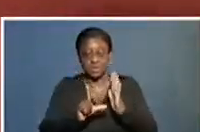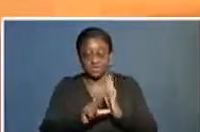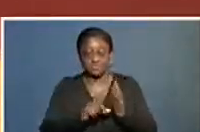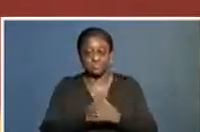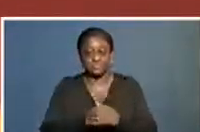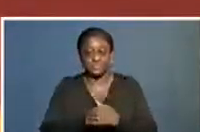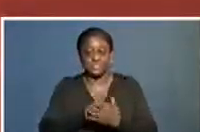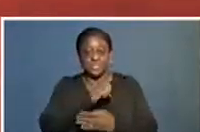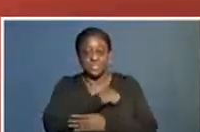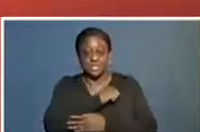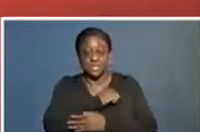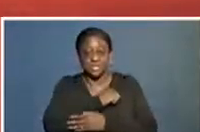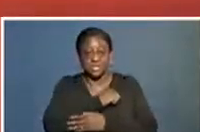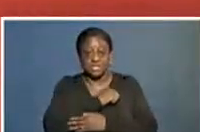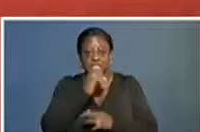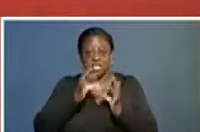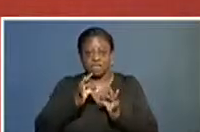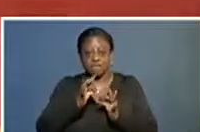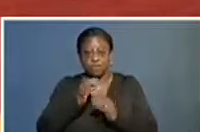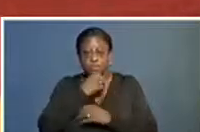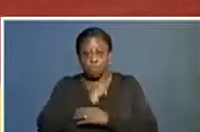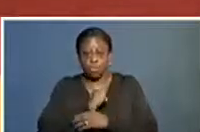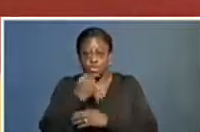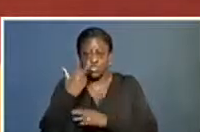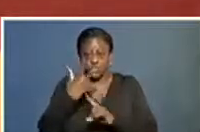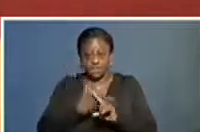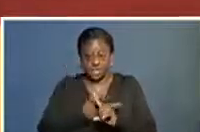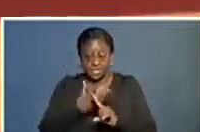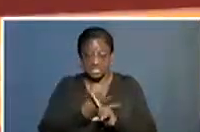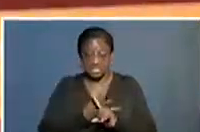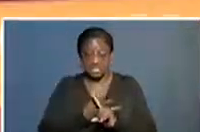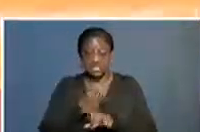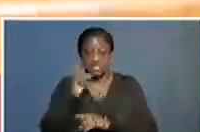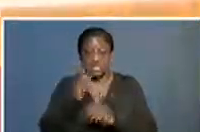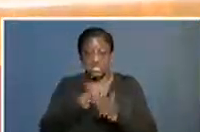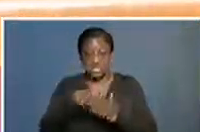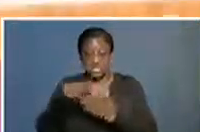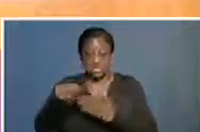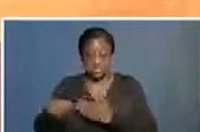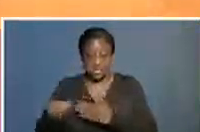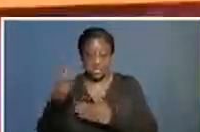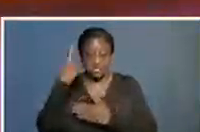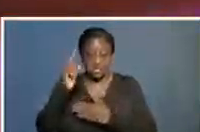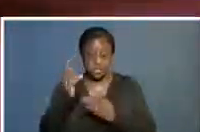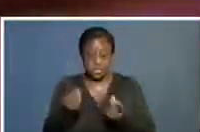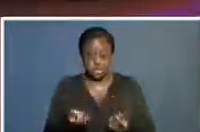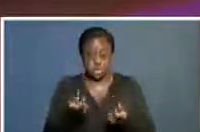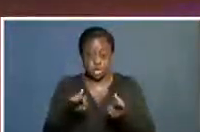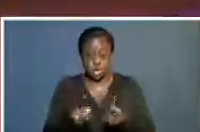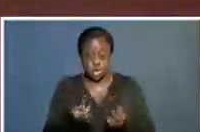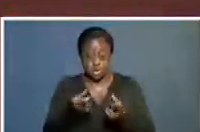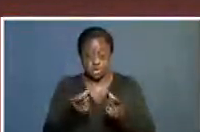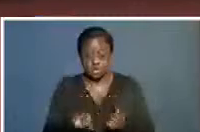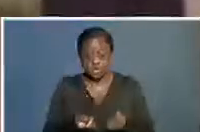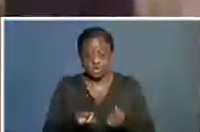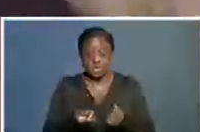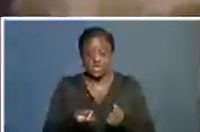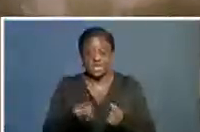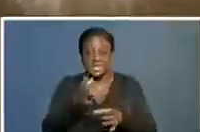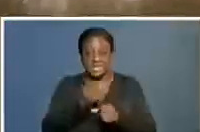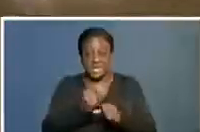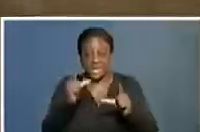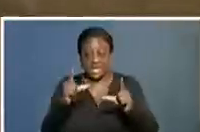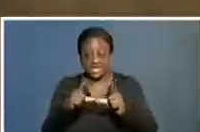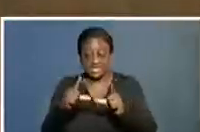all dogs over 3 months should be licensed, with the fees paid at the Treasury Department and the license collected at the Department